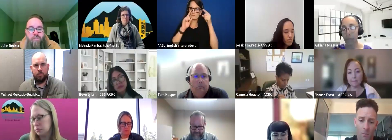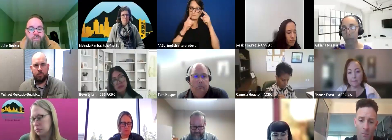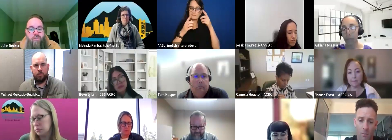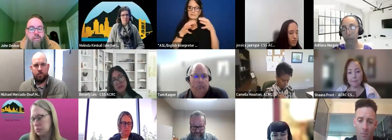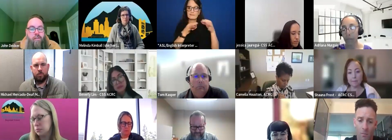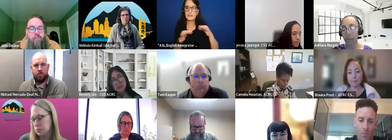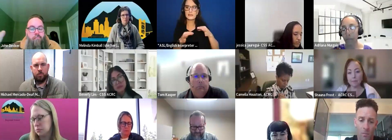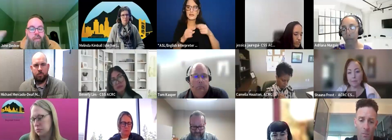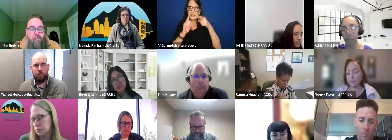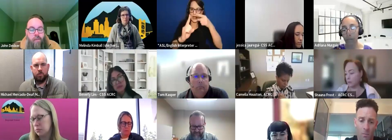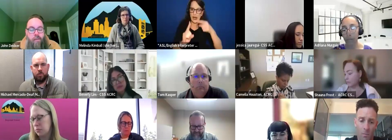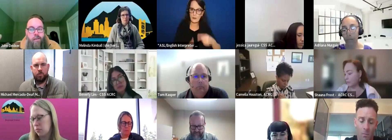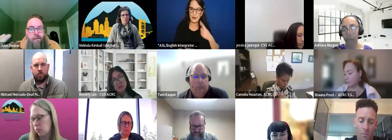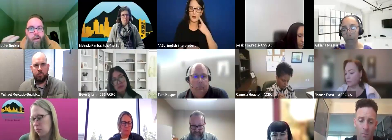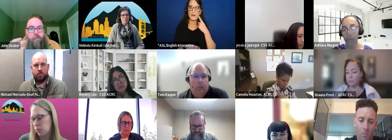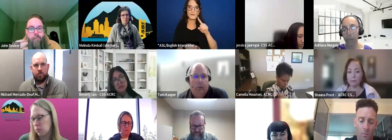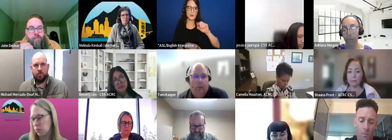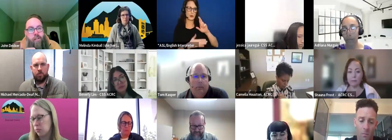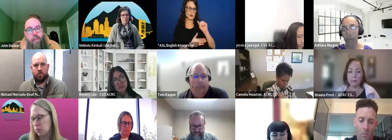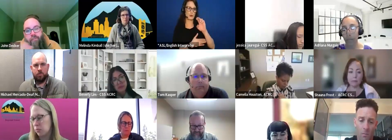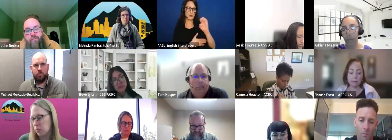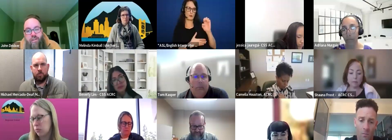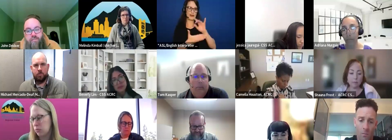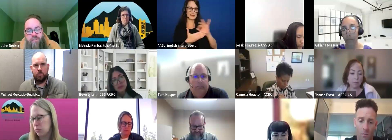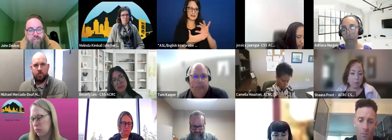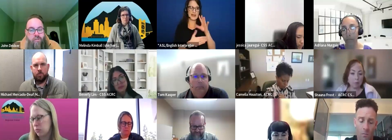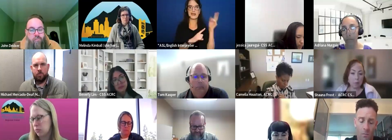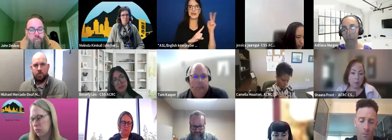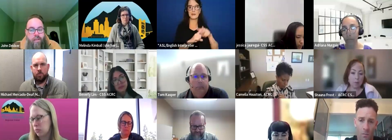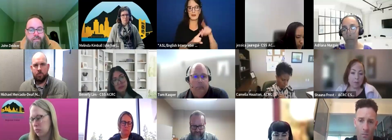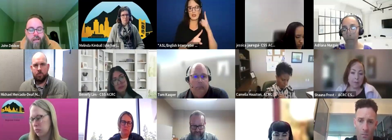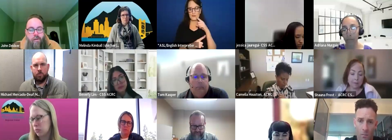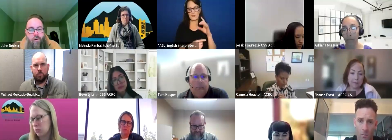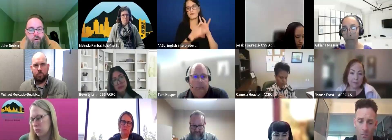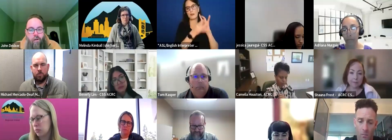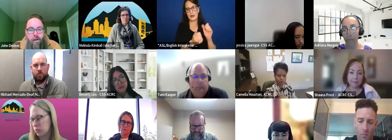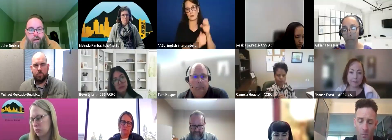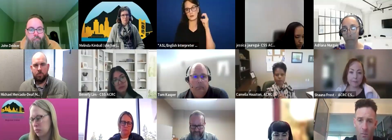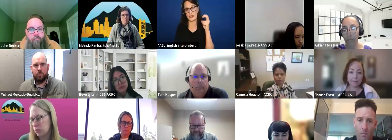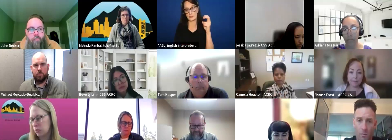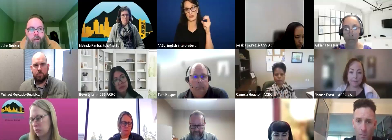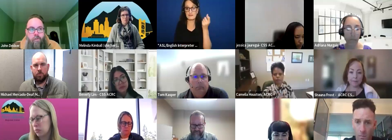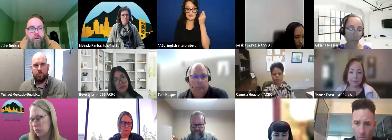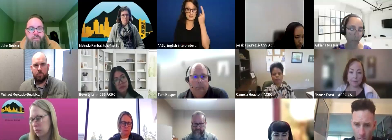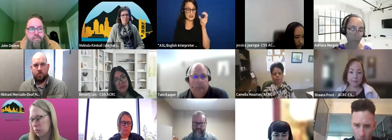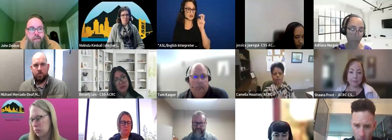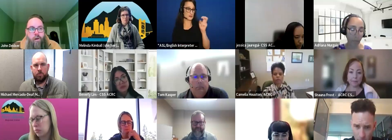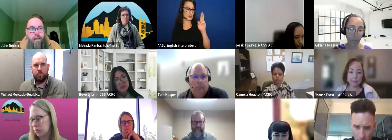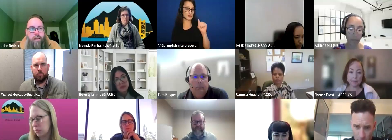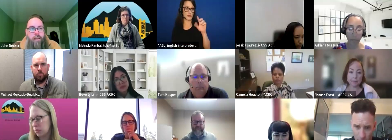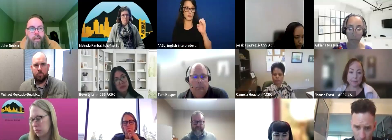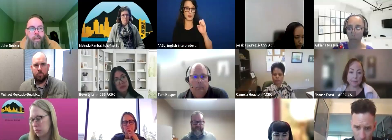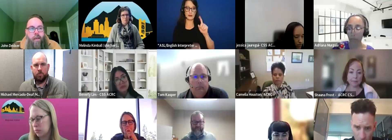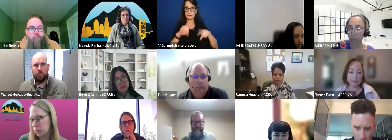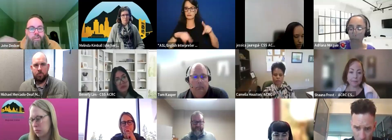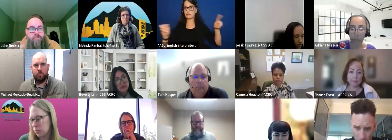to transportation may be. There's a lot of different transportation rates that are across